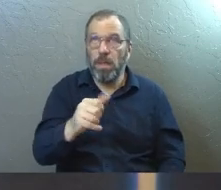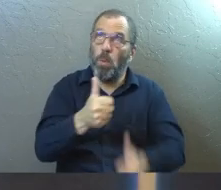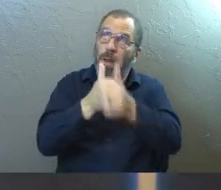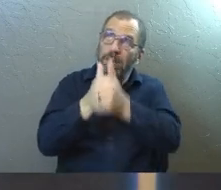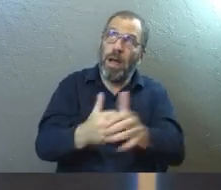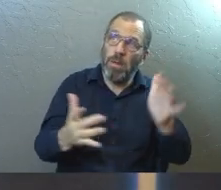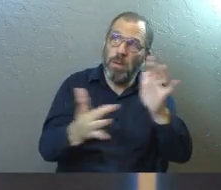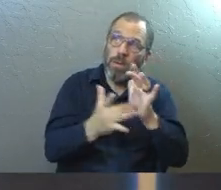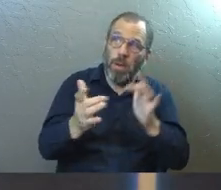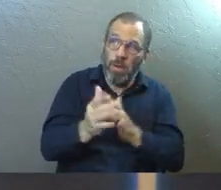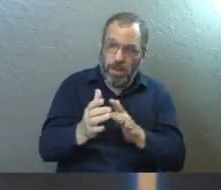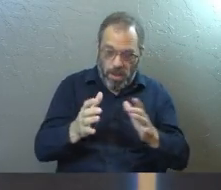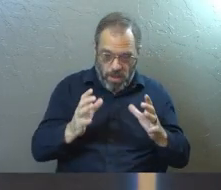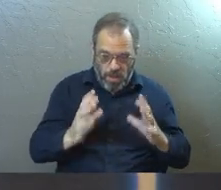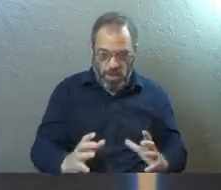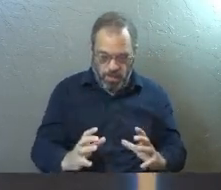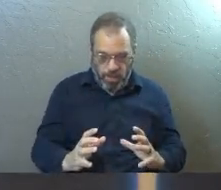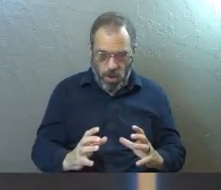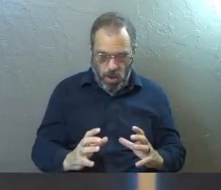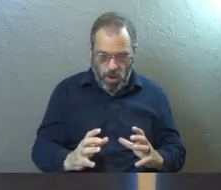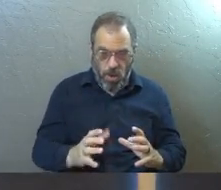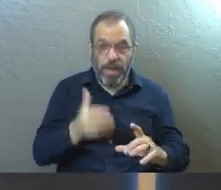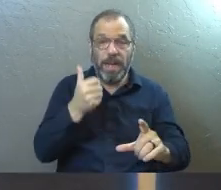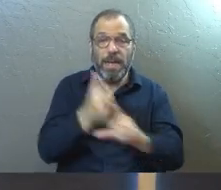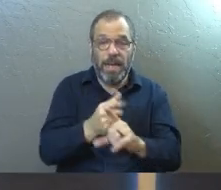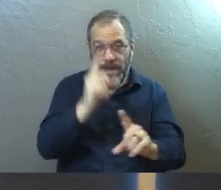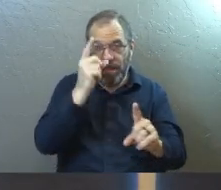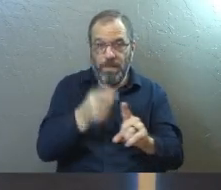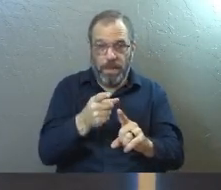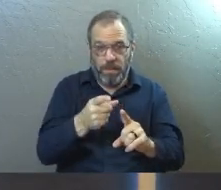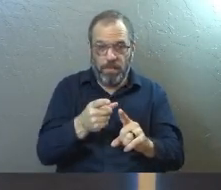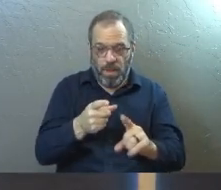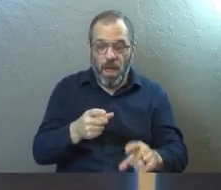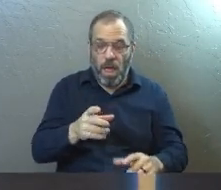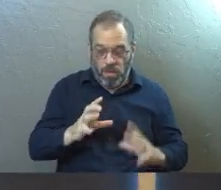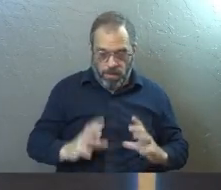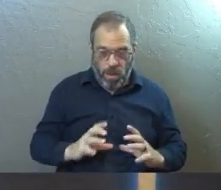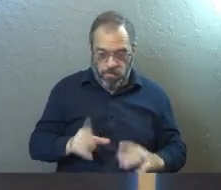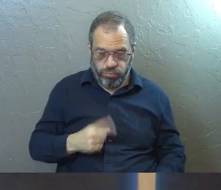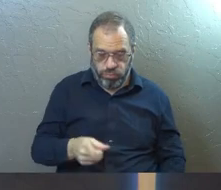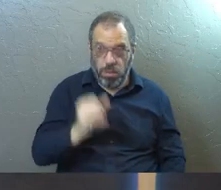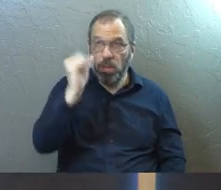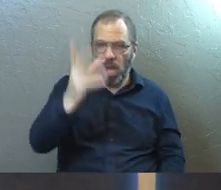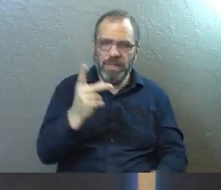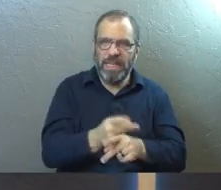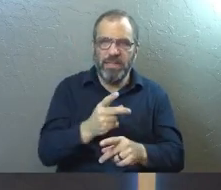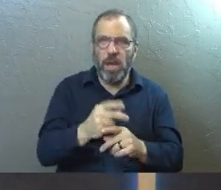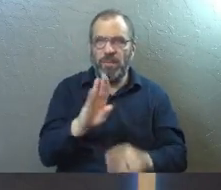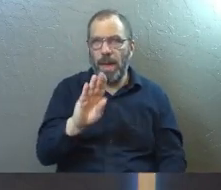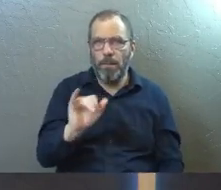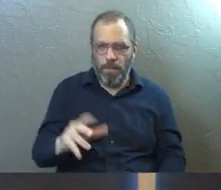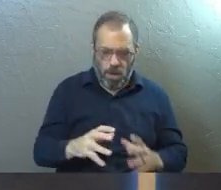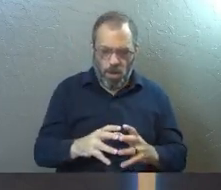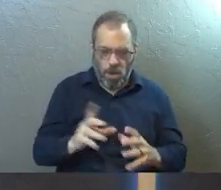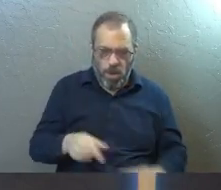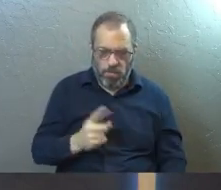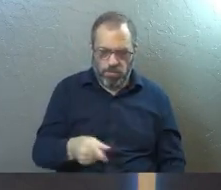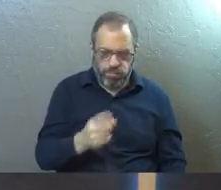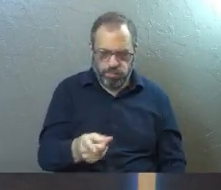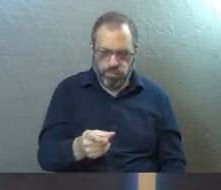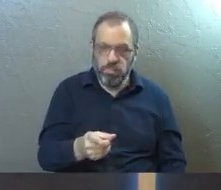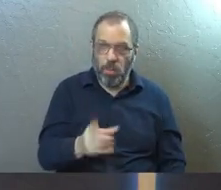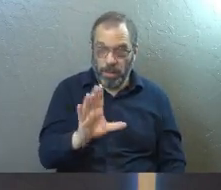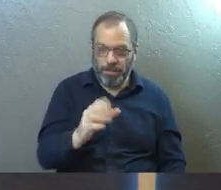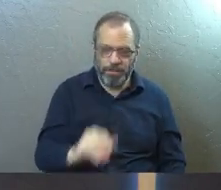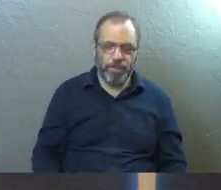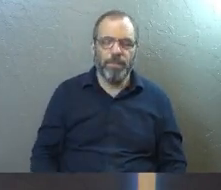follower of Jesus, the ball and hitting the pins is done. The ball moving and hitting the pins is done by God. Saved by grace through